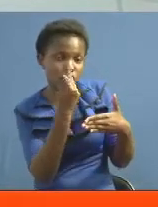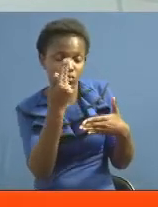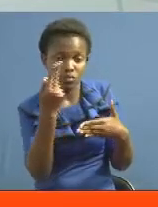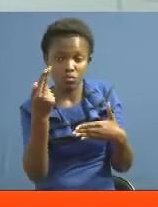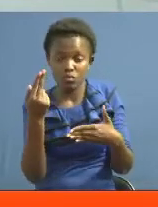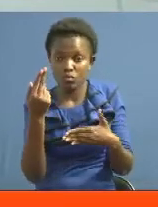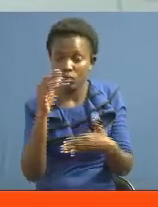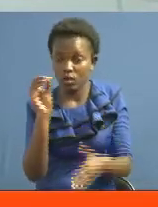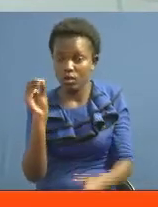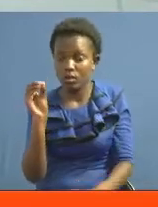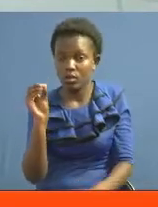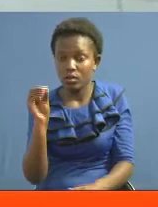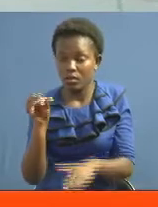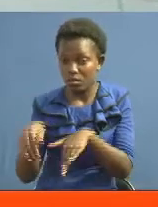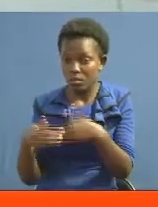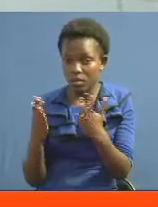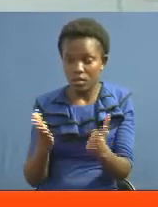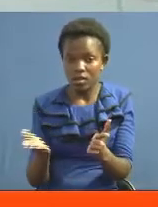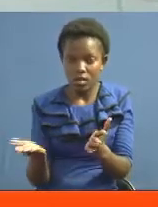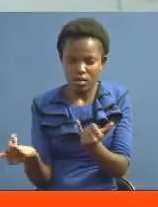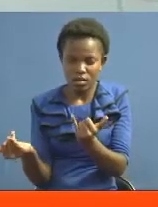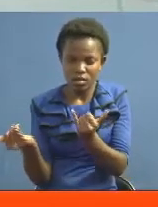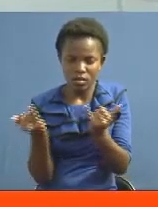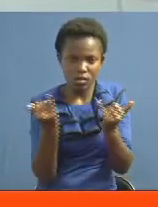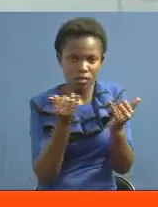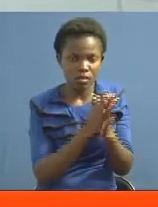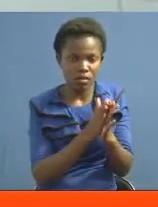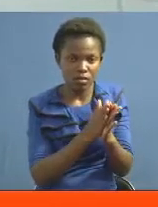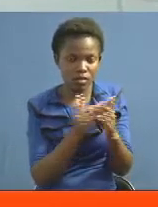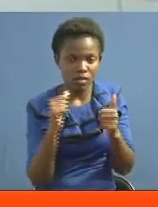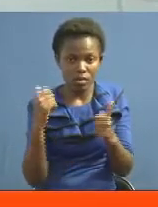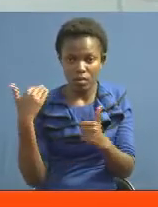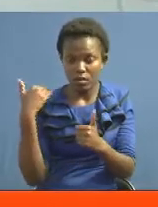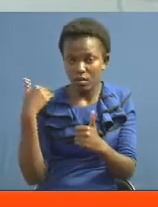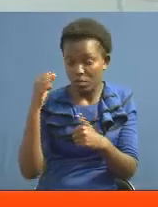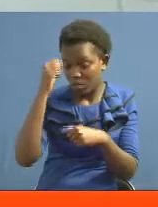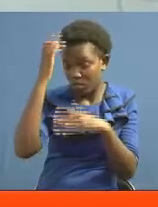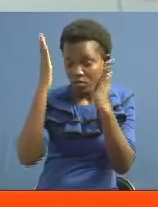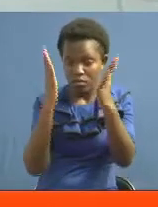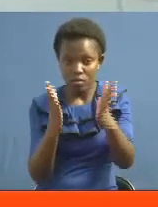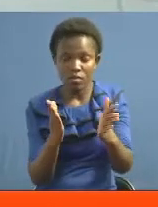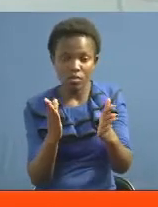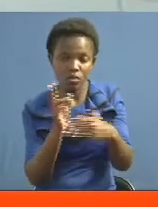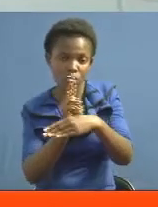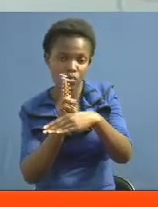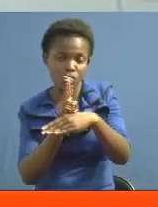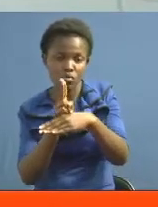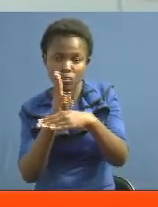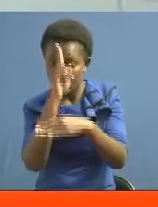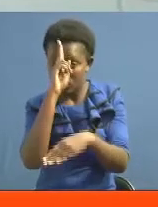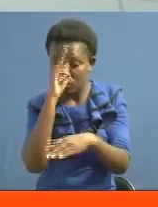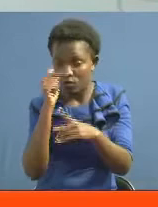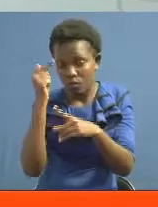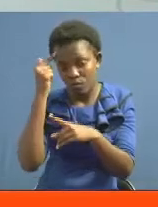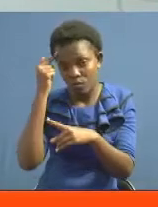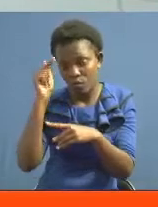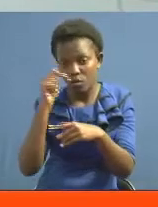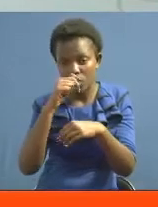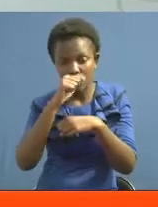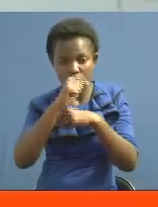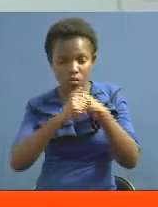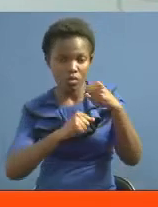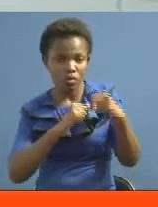farmers invaded it and started farming while accusing an influential politician from the area of using police for years to arrest